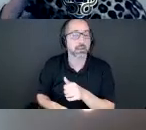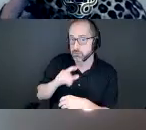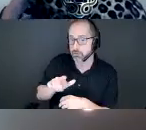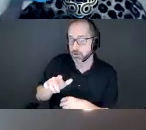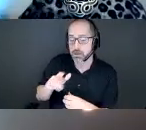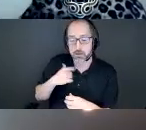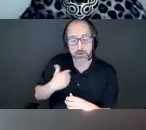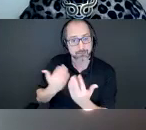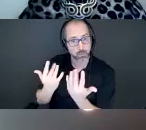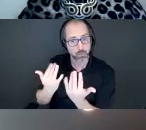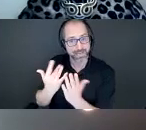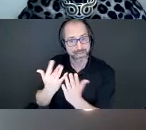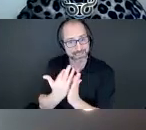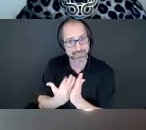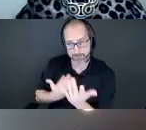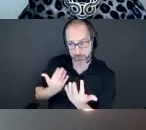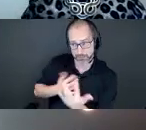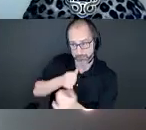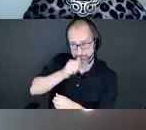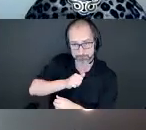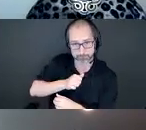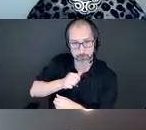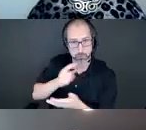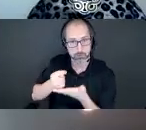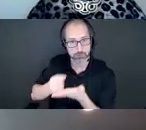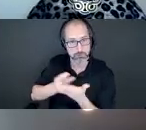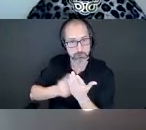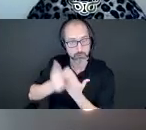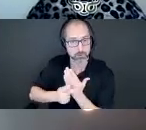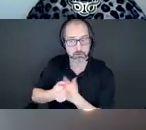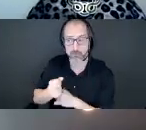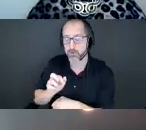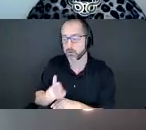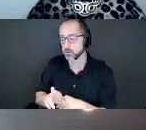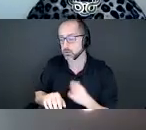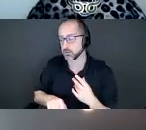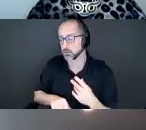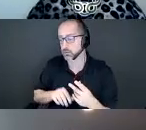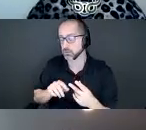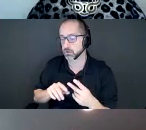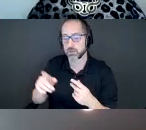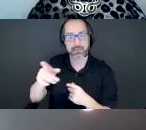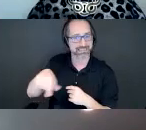into treatment programs, or even, and do they still or have